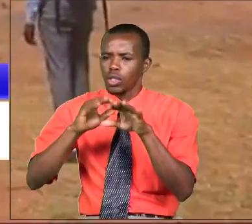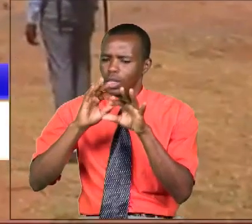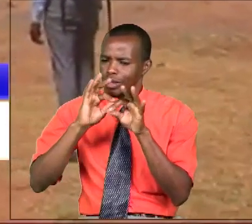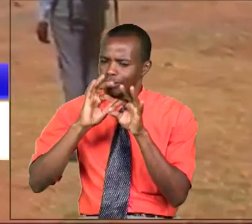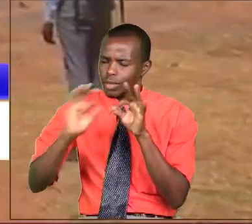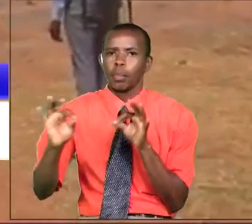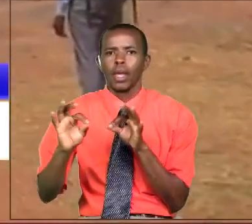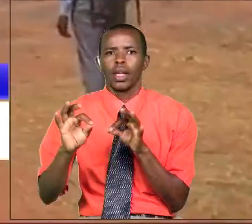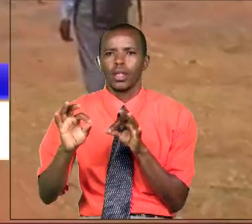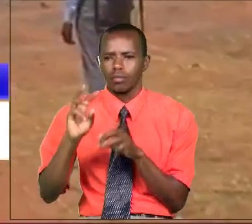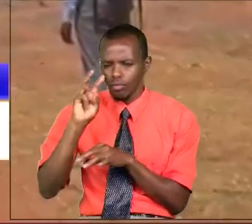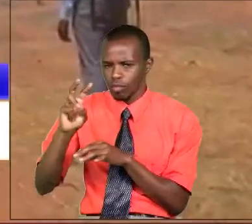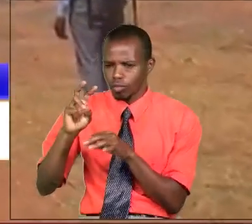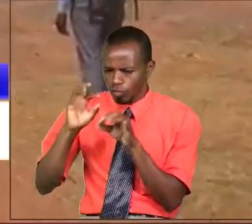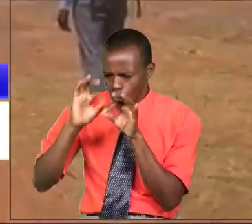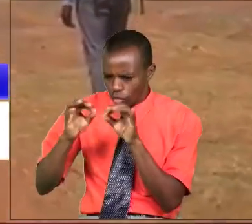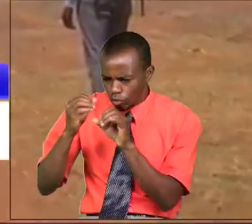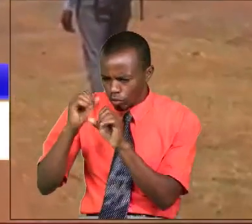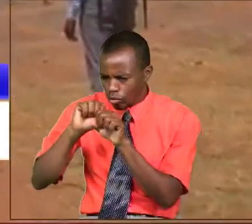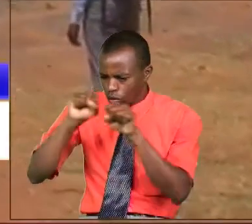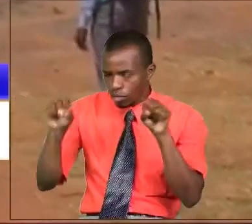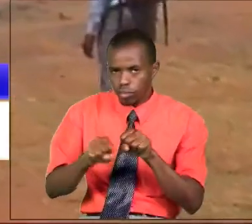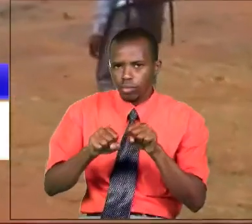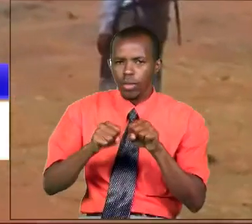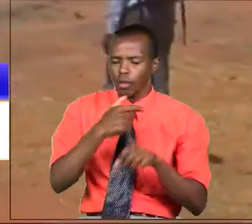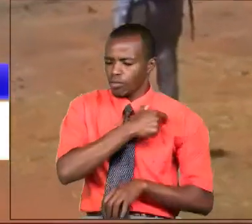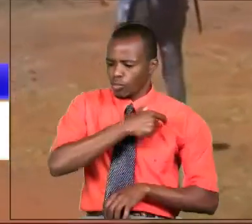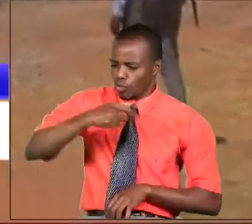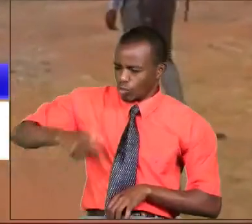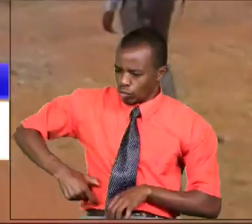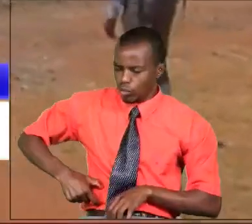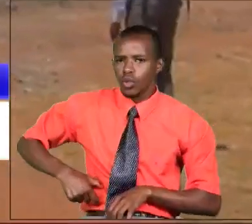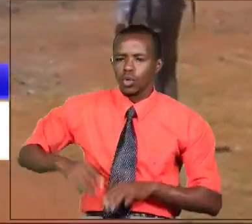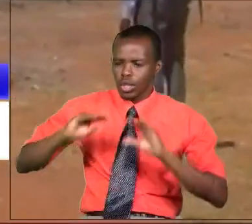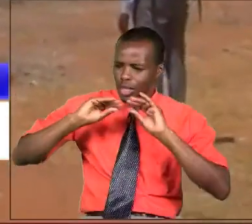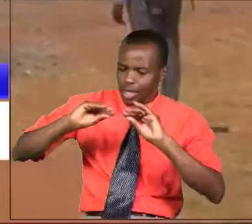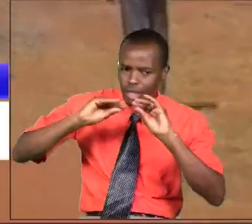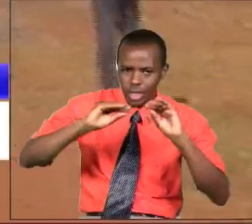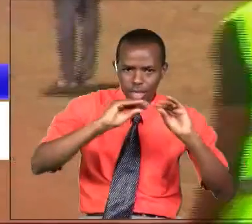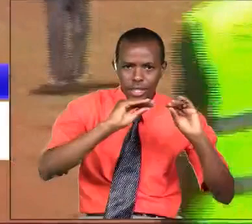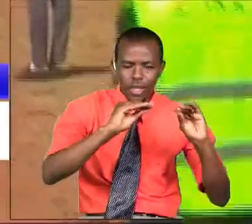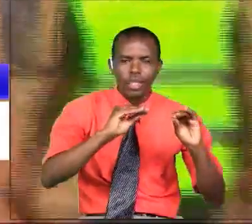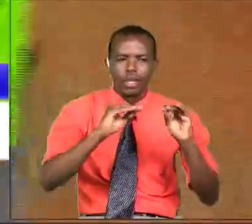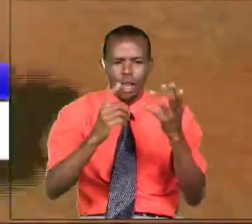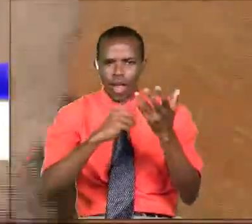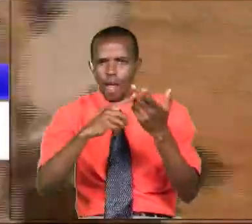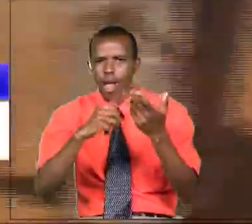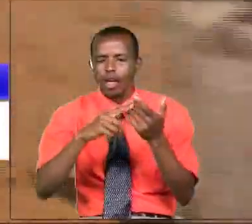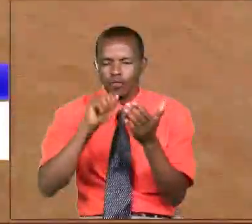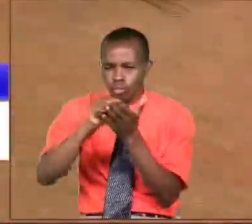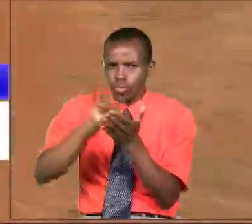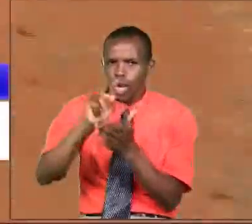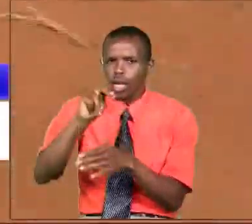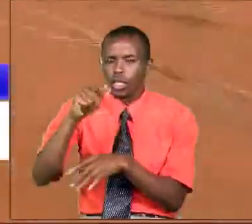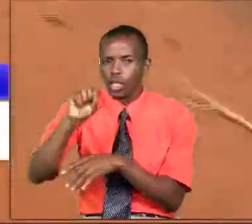on the operation of speed governance systems, safety belts, among others, as a form of sensitization. According to statistics released by NTSA